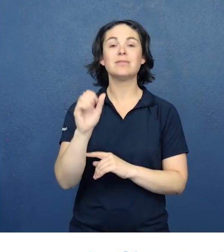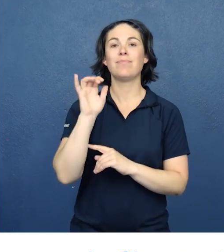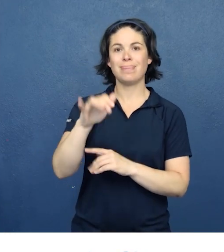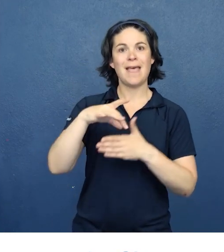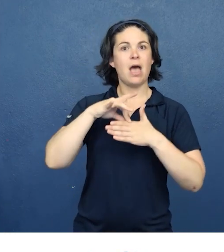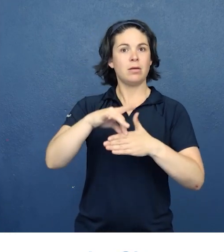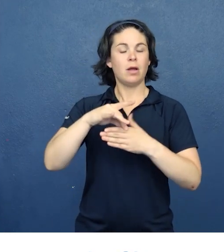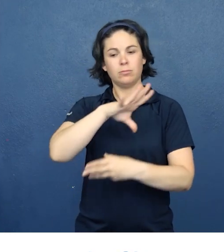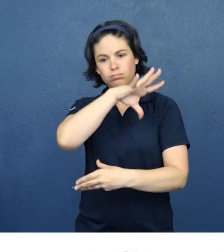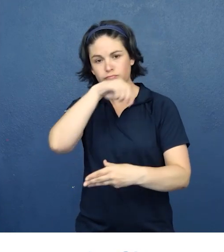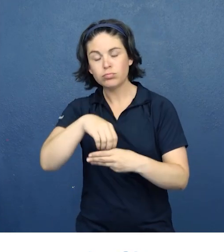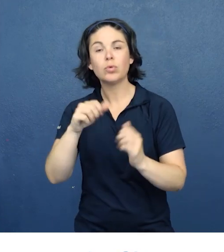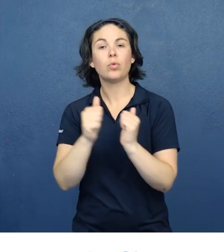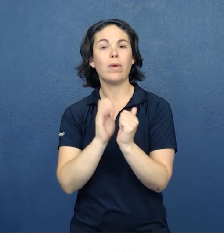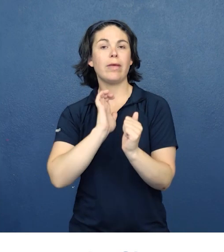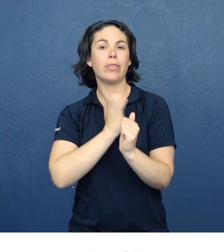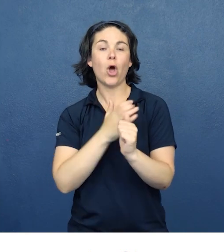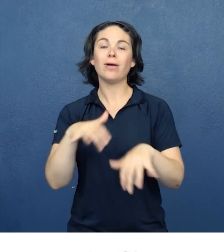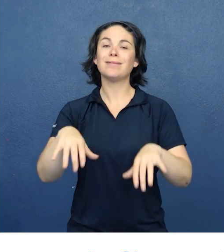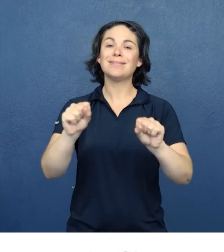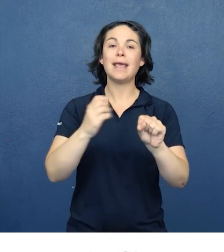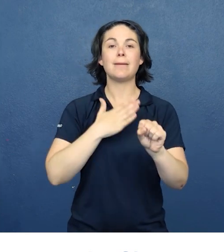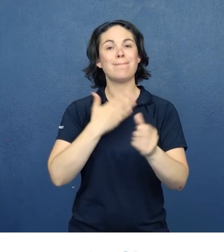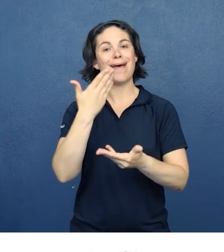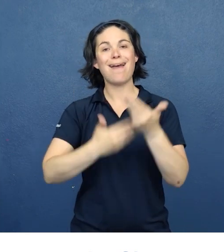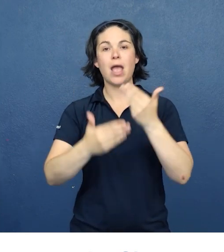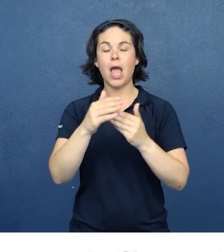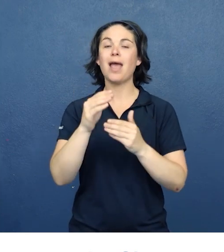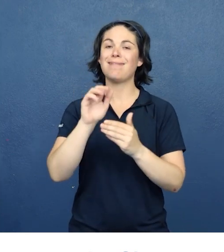content was also integrated within the Take My Hand